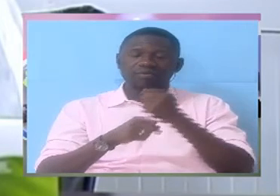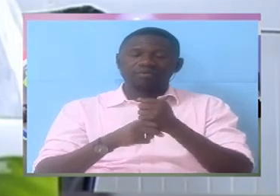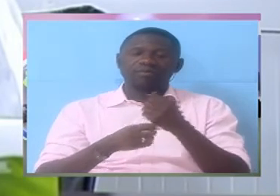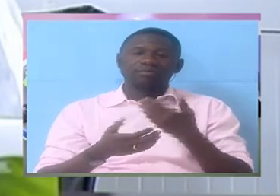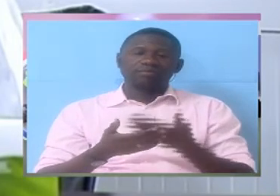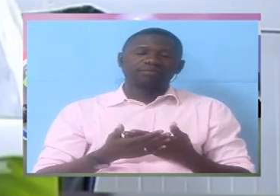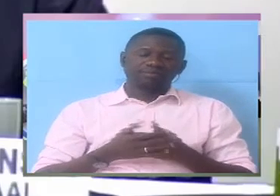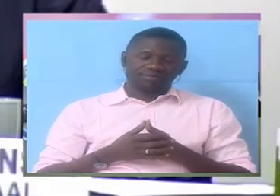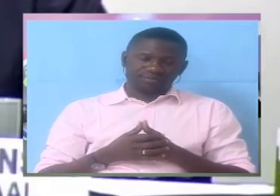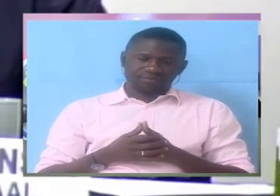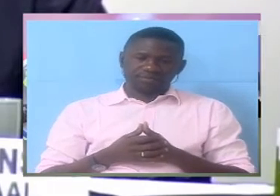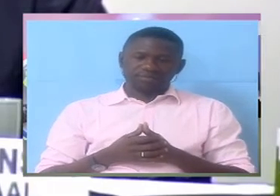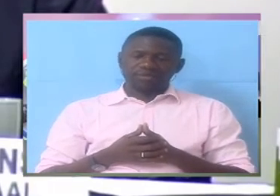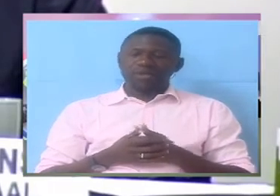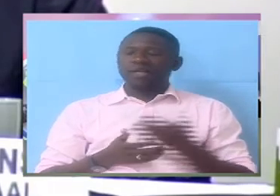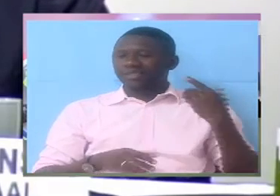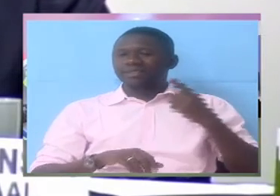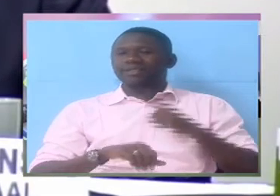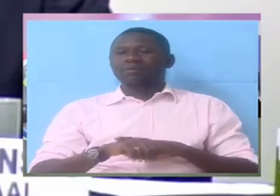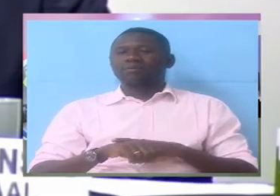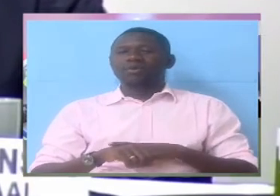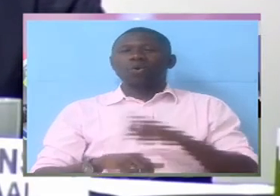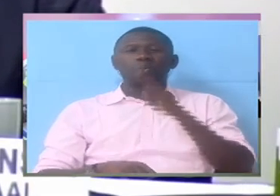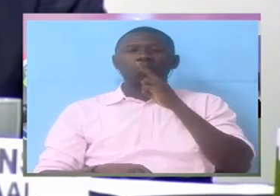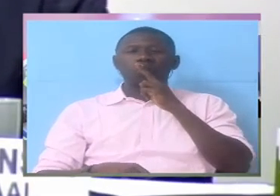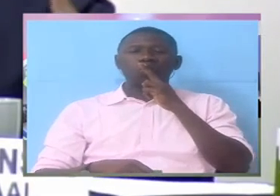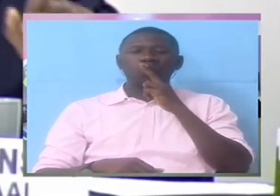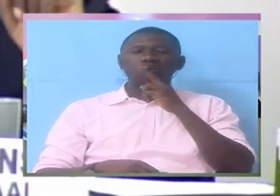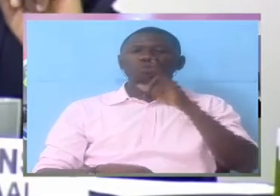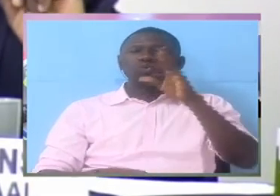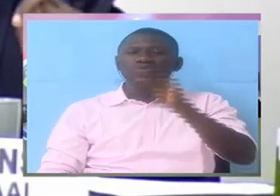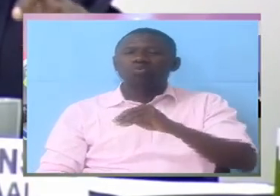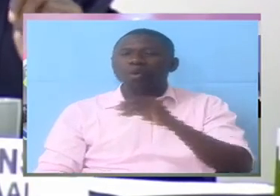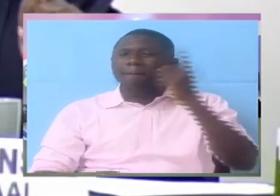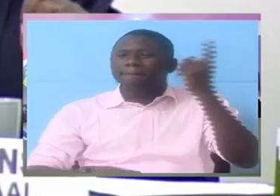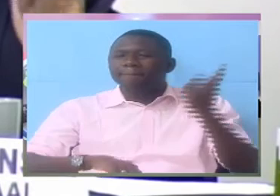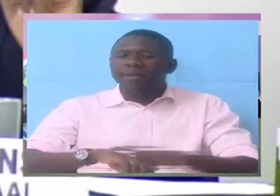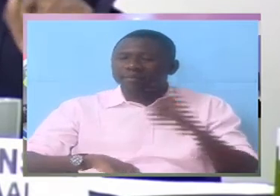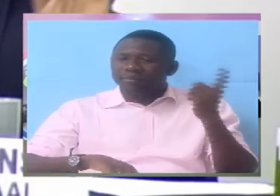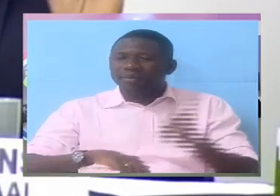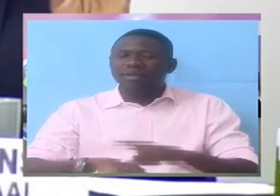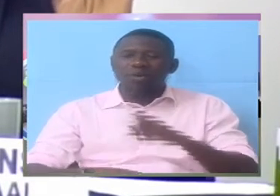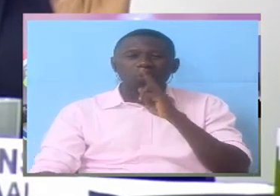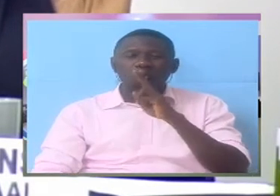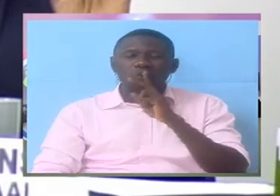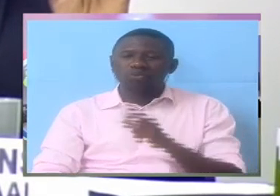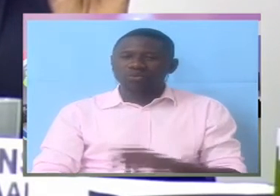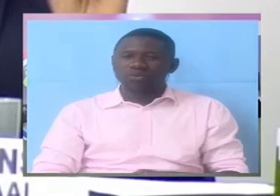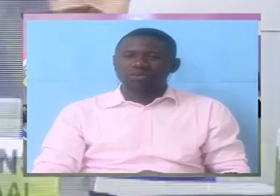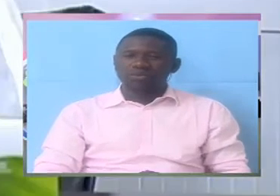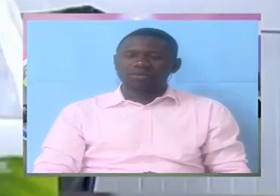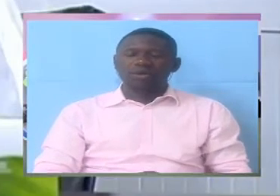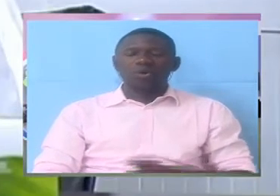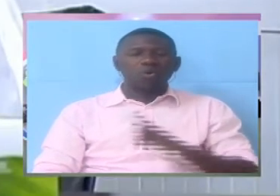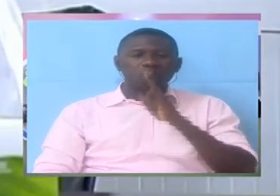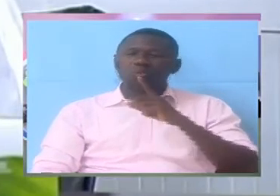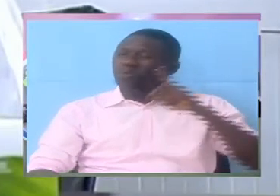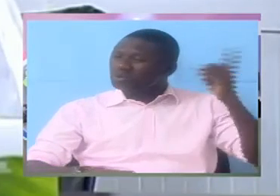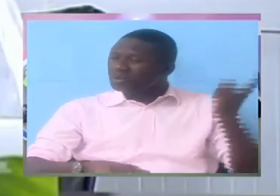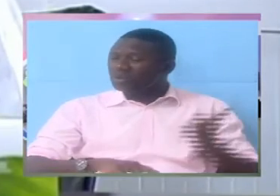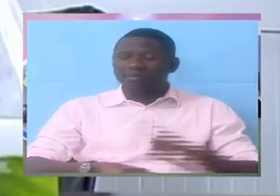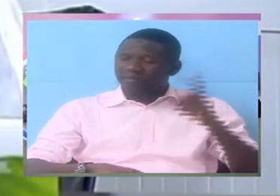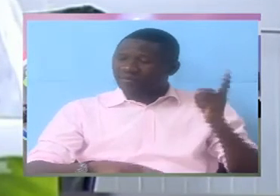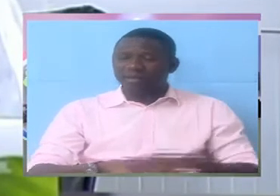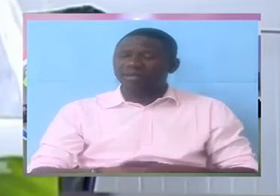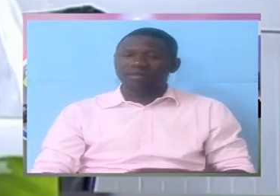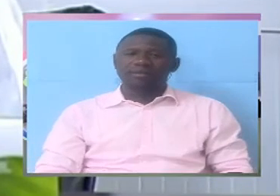At this stage, who was doing the beating? Speak the truth. Yeah, he alleged